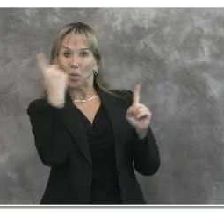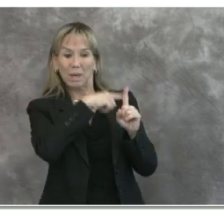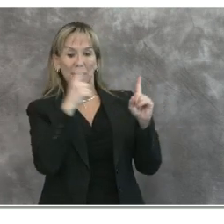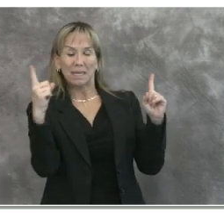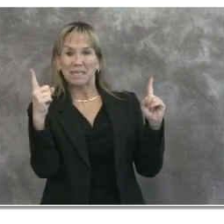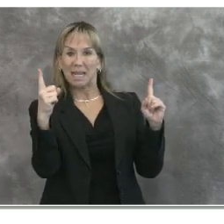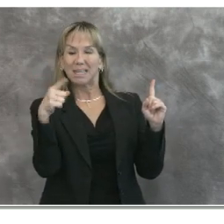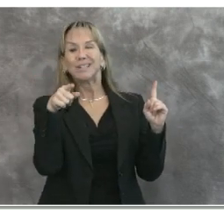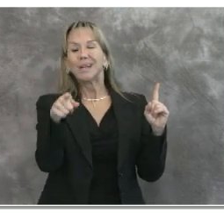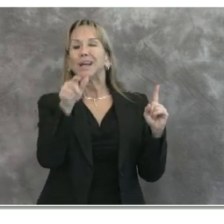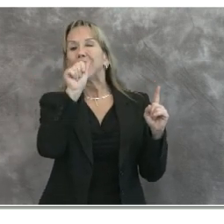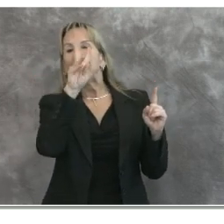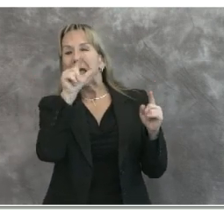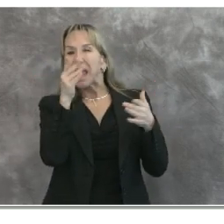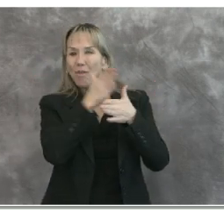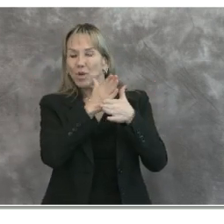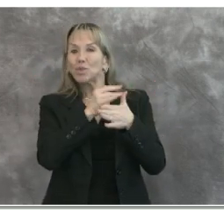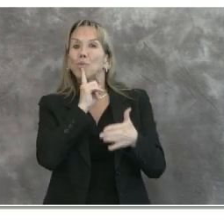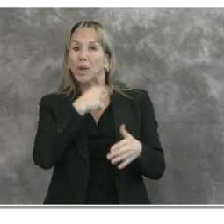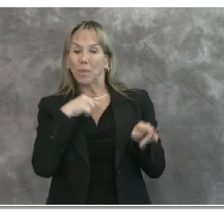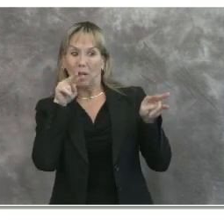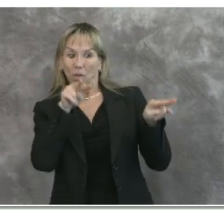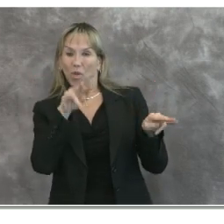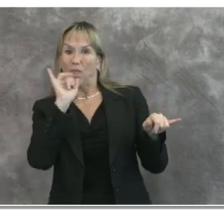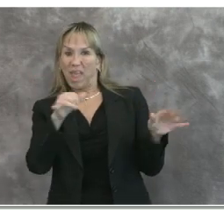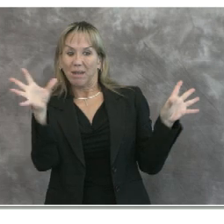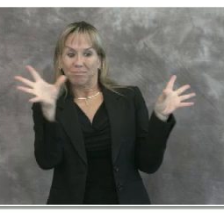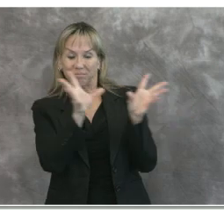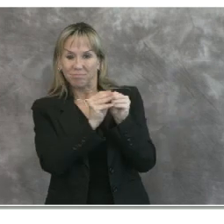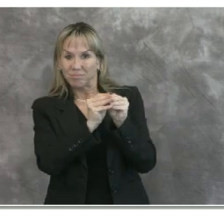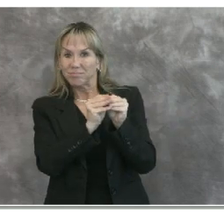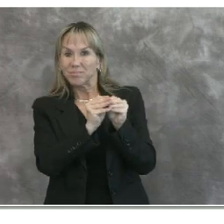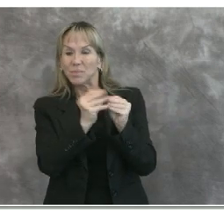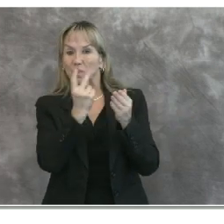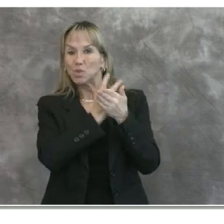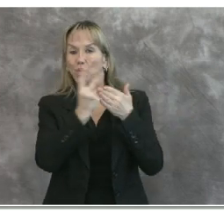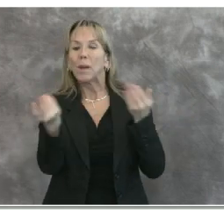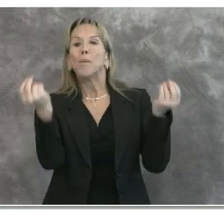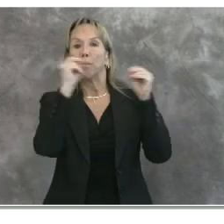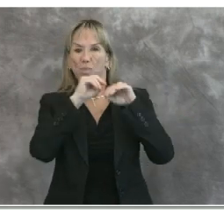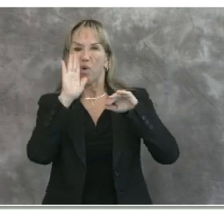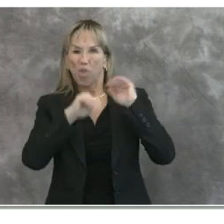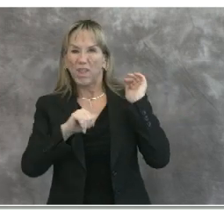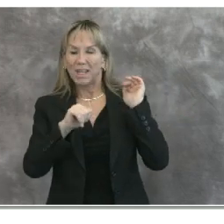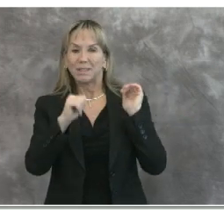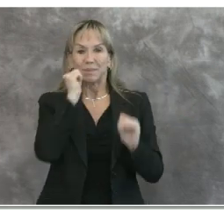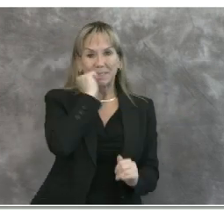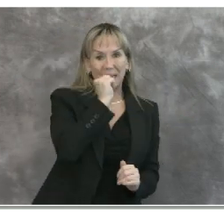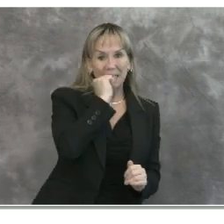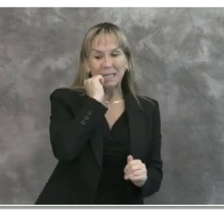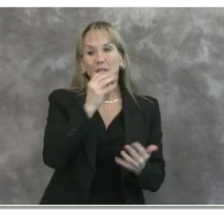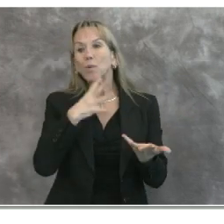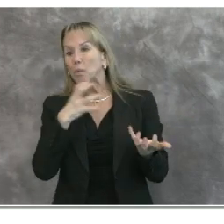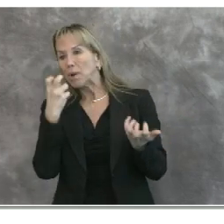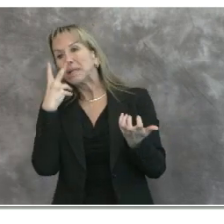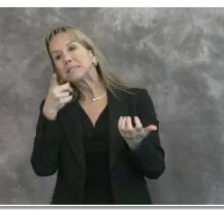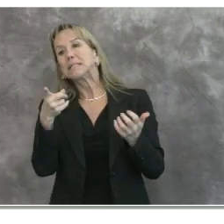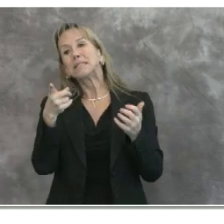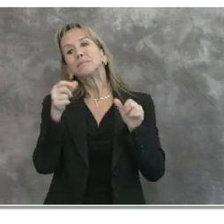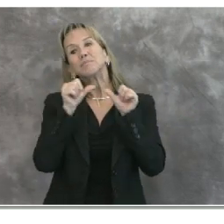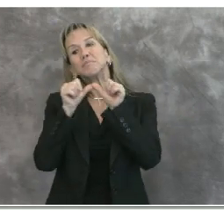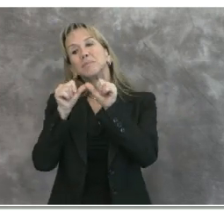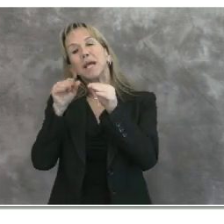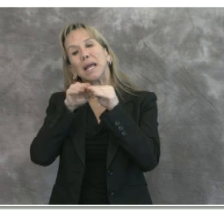This rolling average is more important to us than the day-to-day totals, but we would like to see these percentages continue to trend in